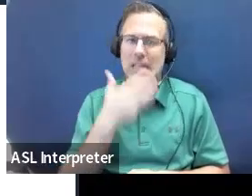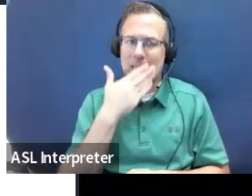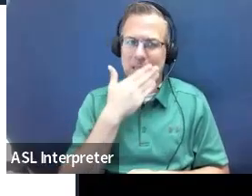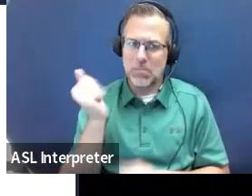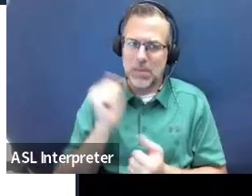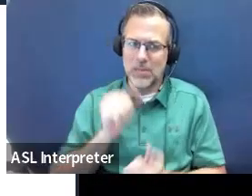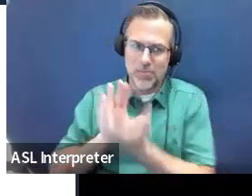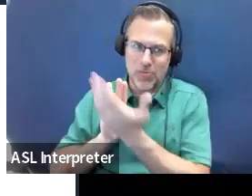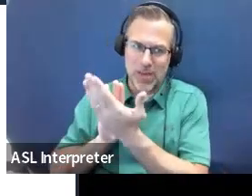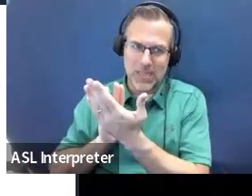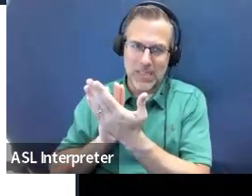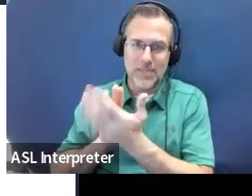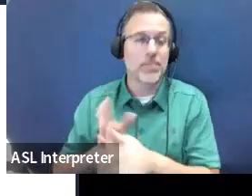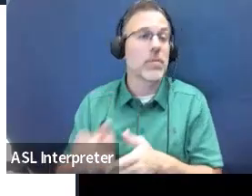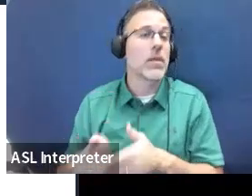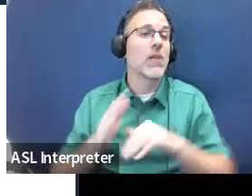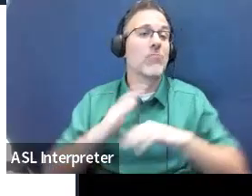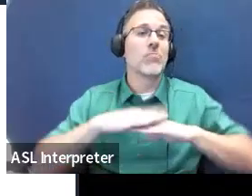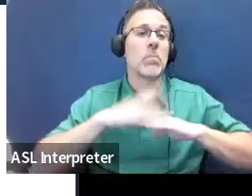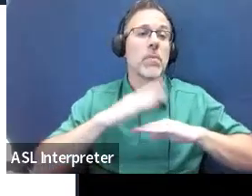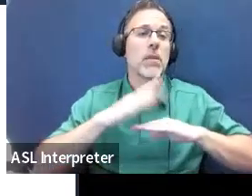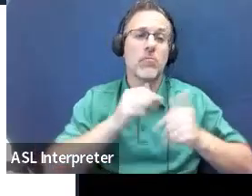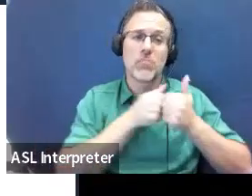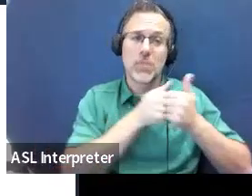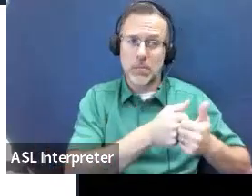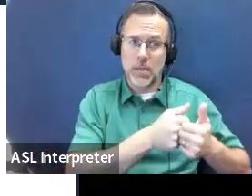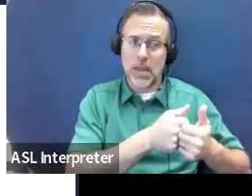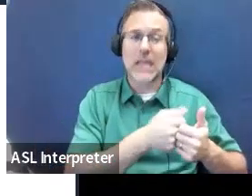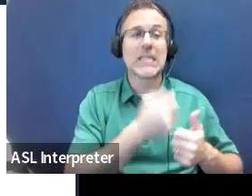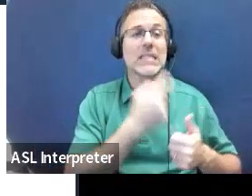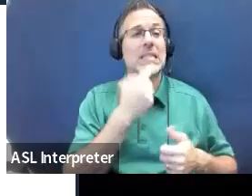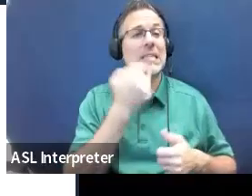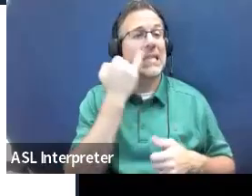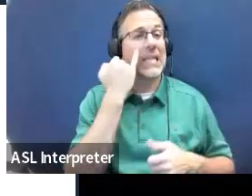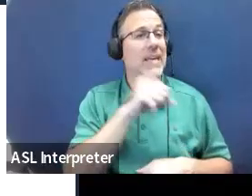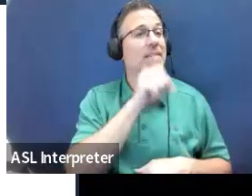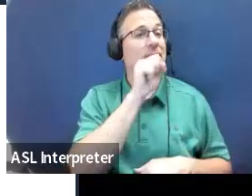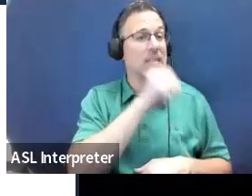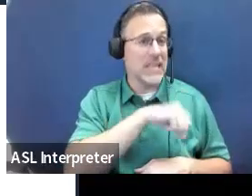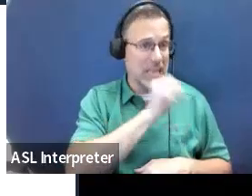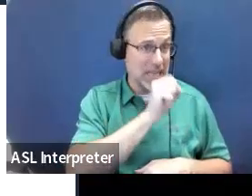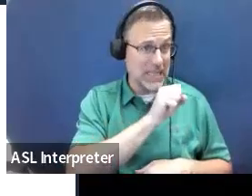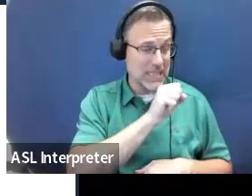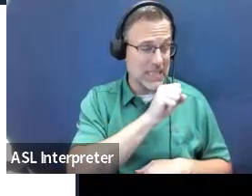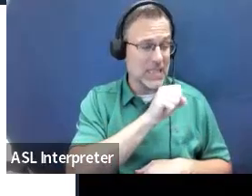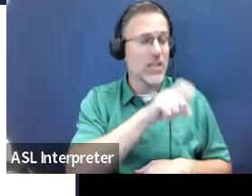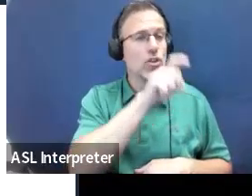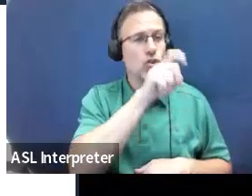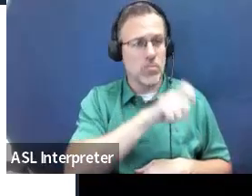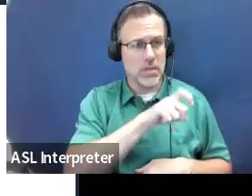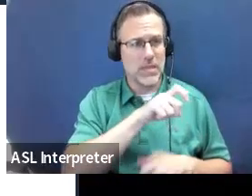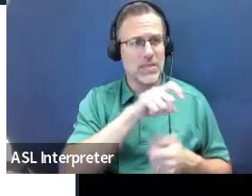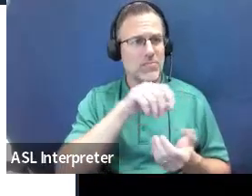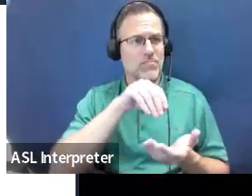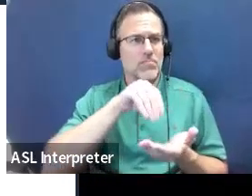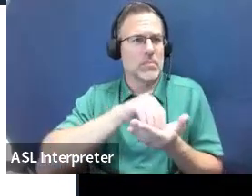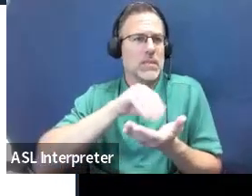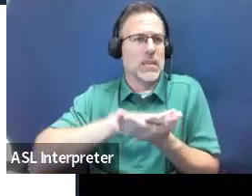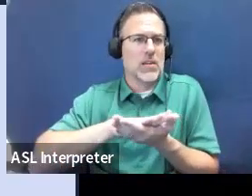piece. But compliance is, if it's yes, it's supported somewhere within the IEP.